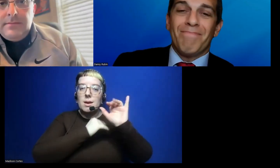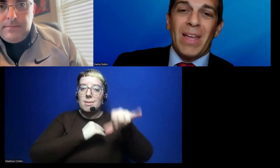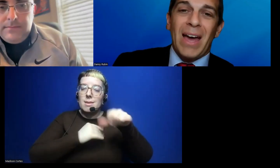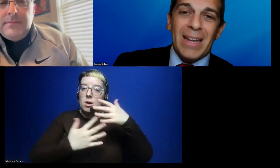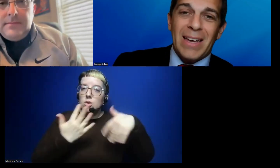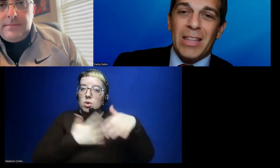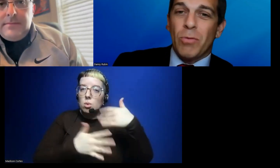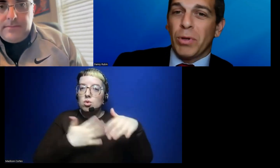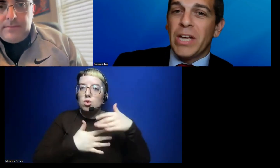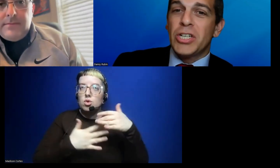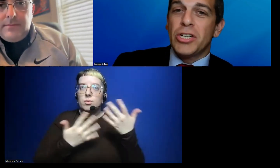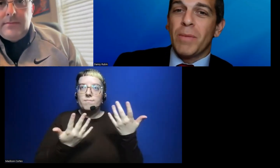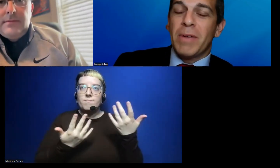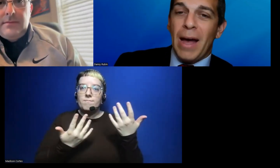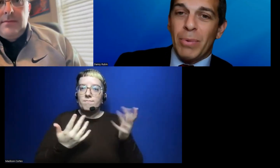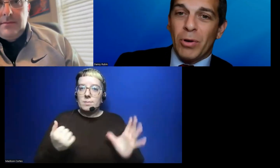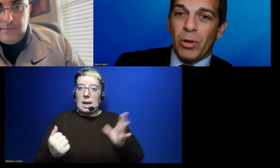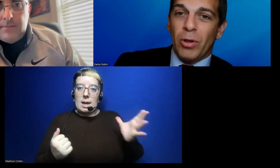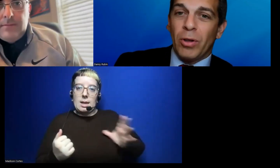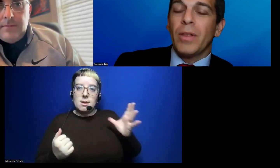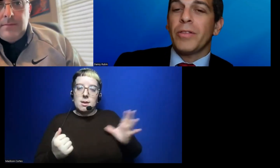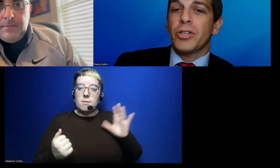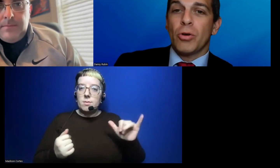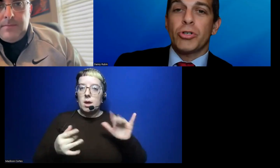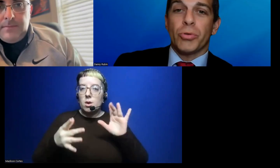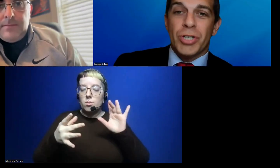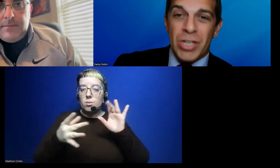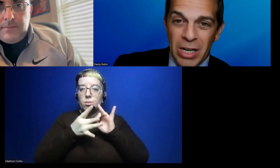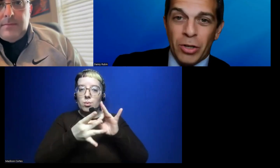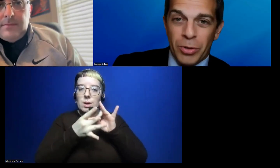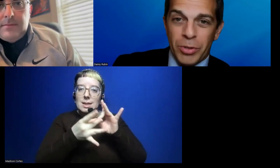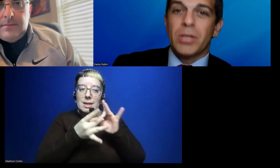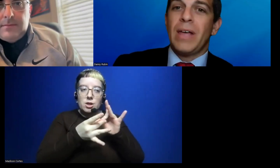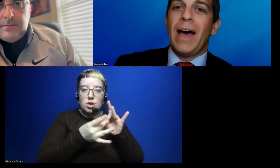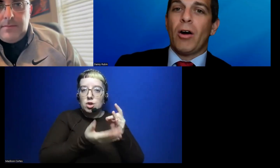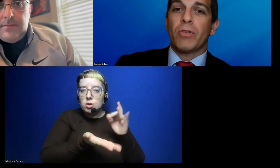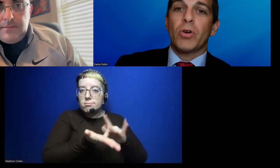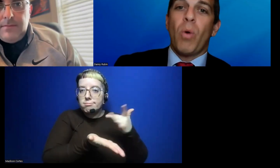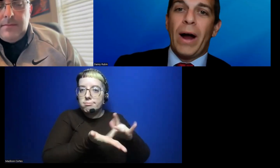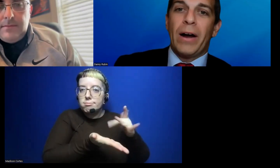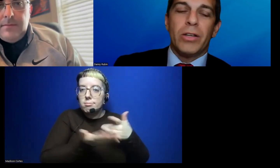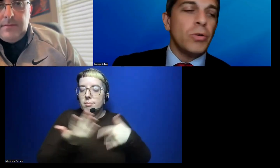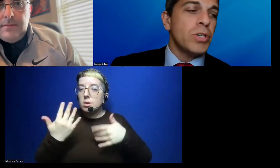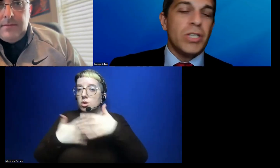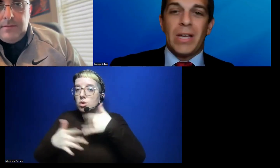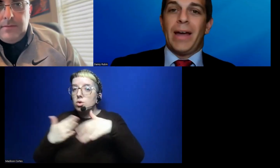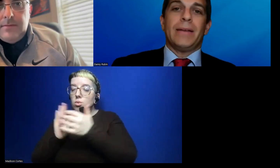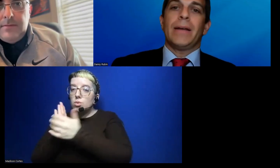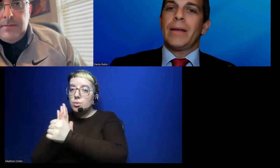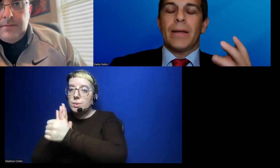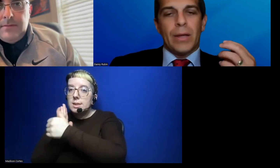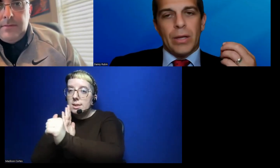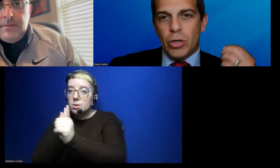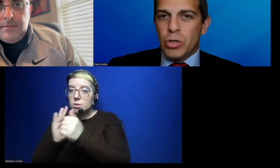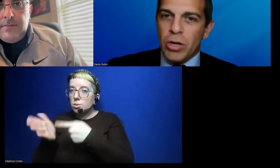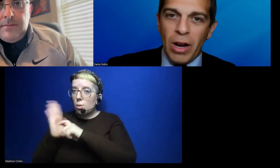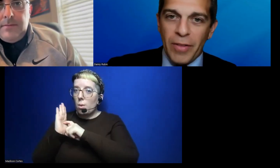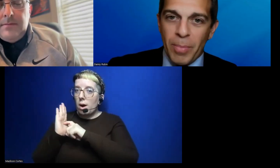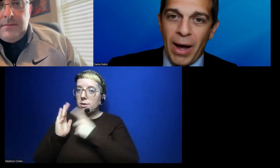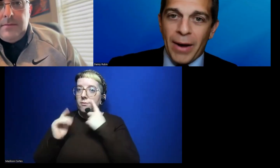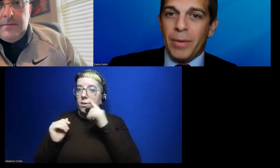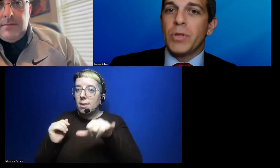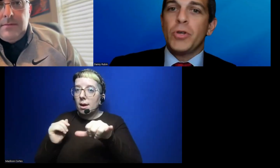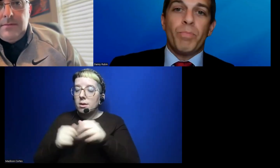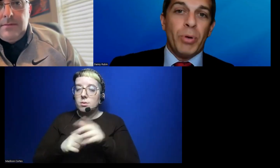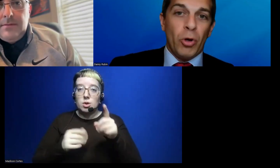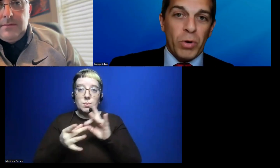social etiquette, the relationship capital, the social skills that are required. You just said you started